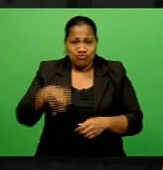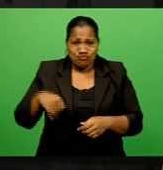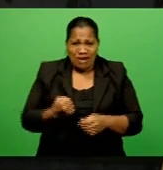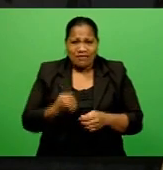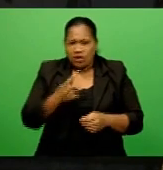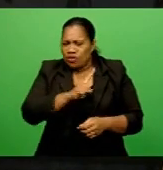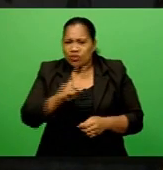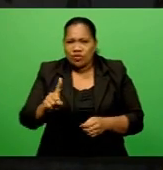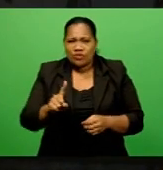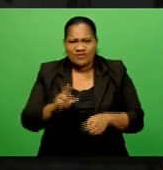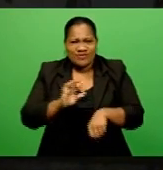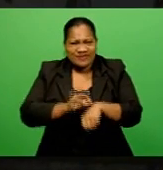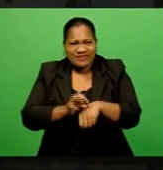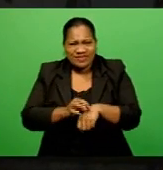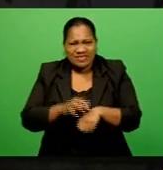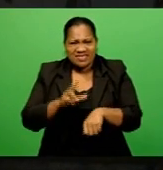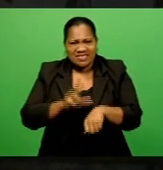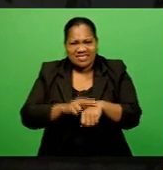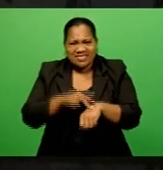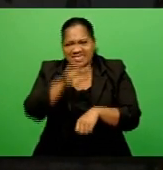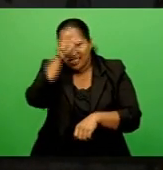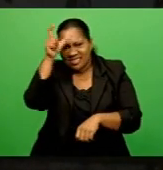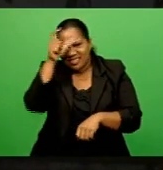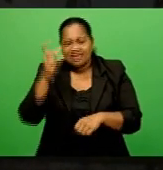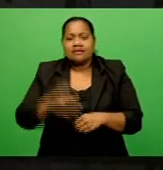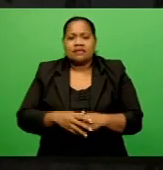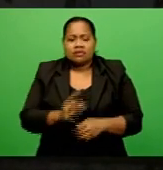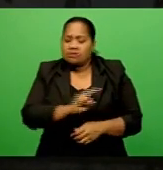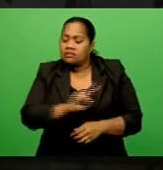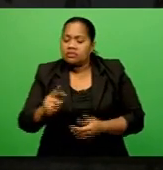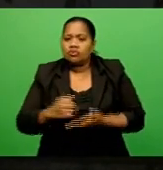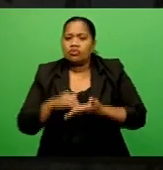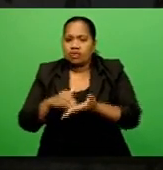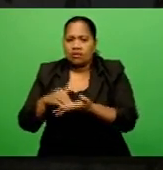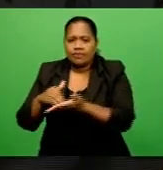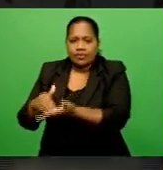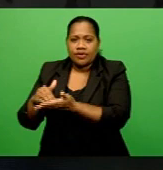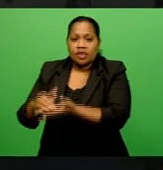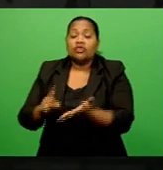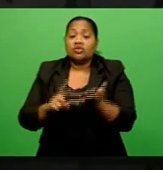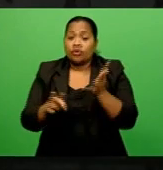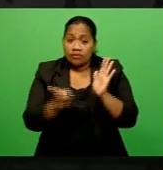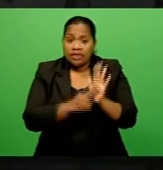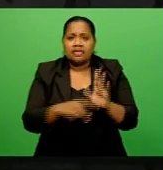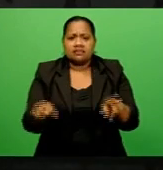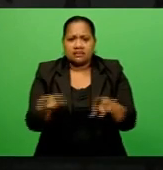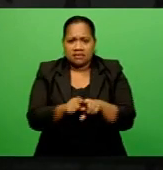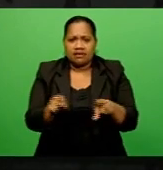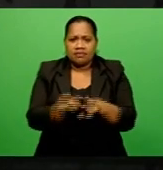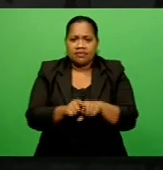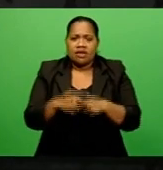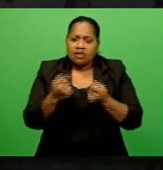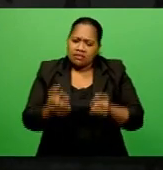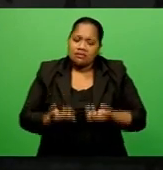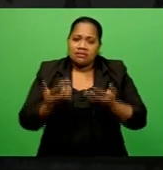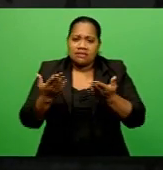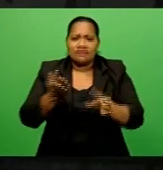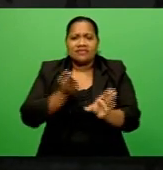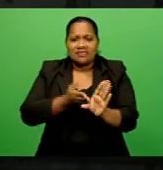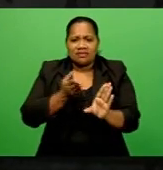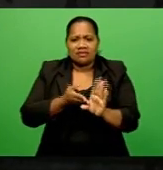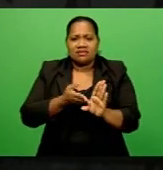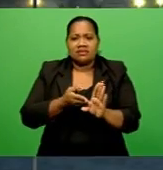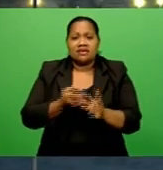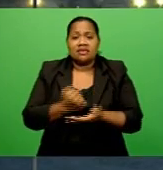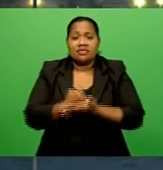areas. And with that in mind, with schools opening tomorrow, the UN has also pledged to provide psychological support for